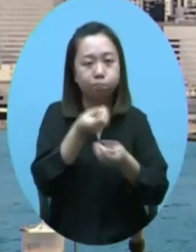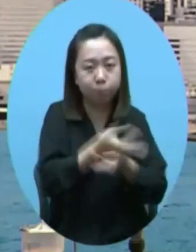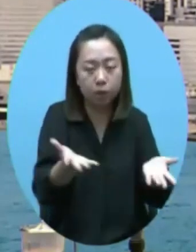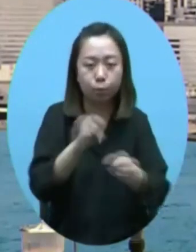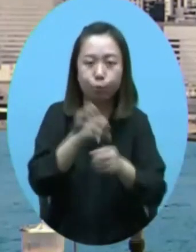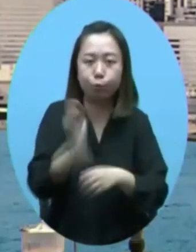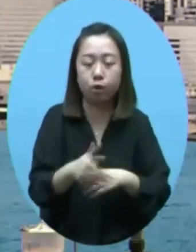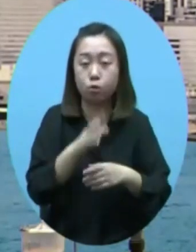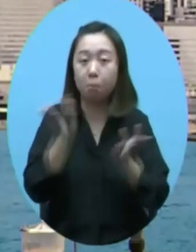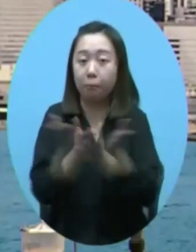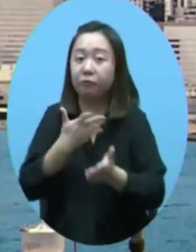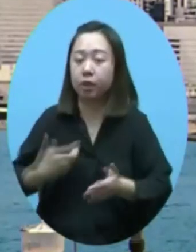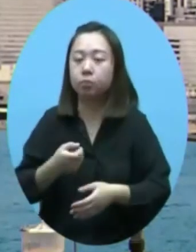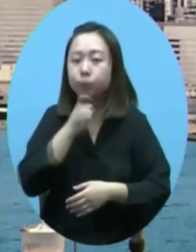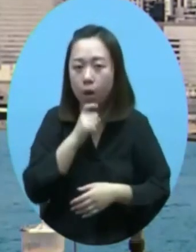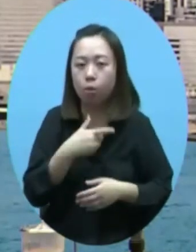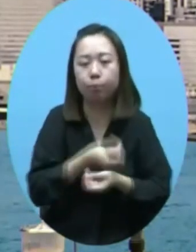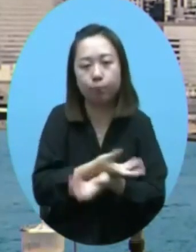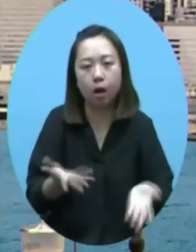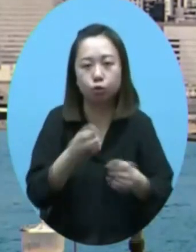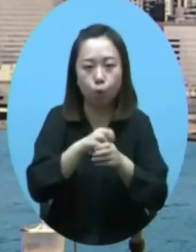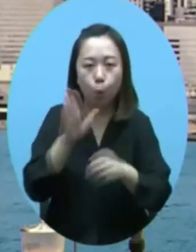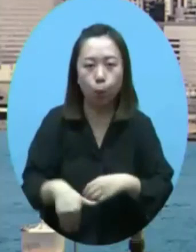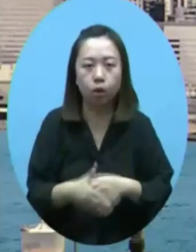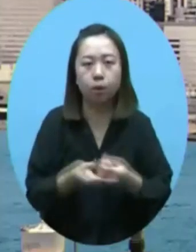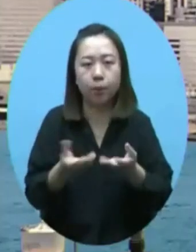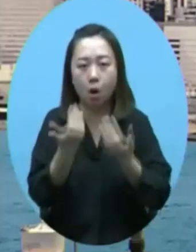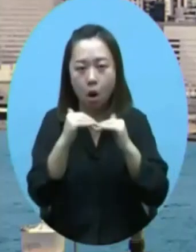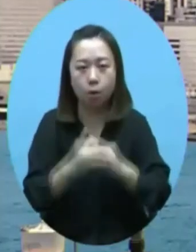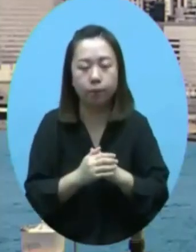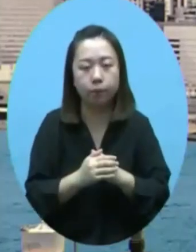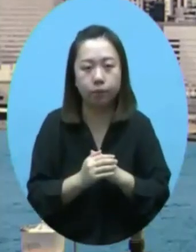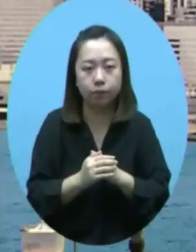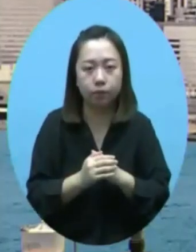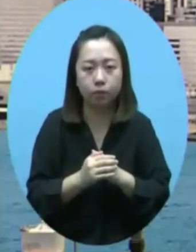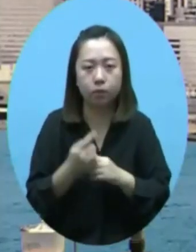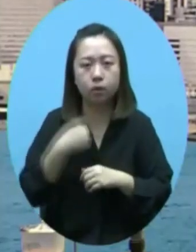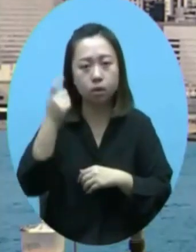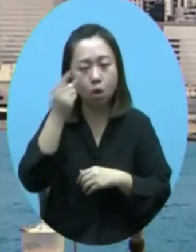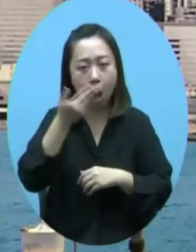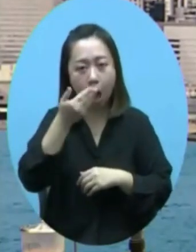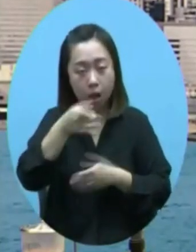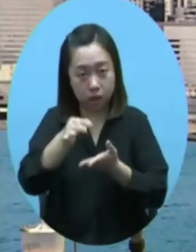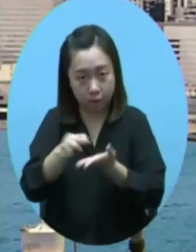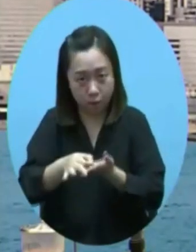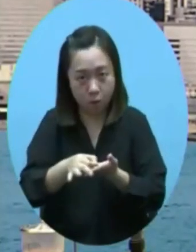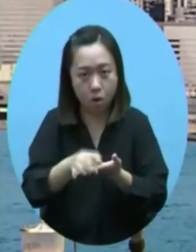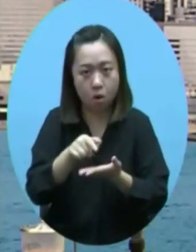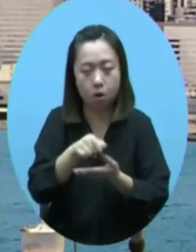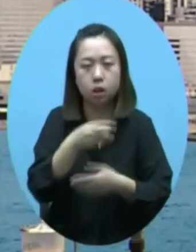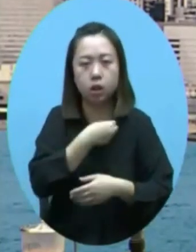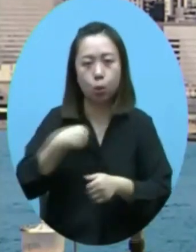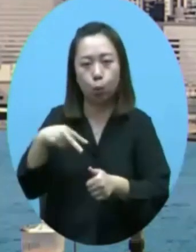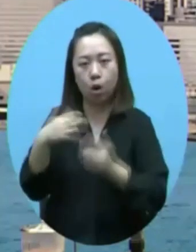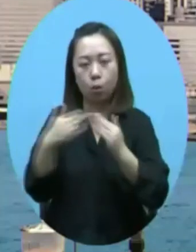negative, then of course we wouldn't send bottles. But if the close contact was a confirmed case, then of course we'll distribute